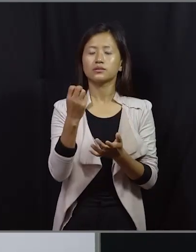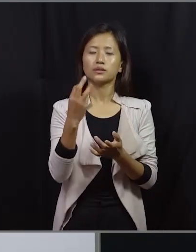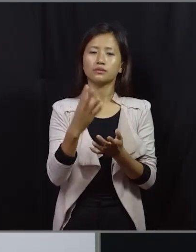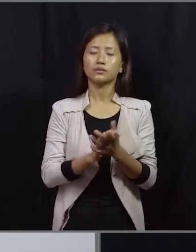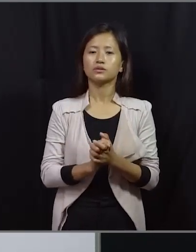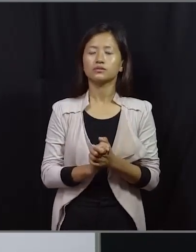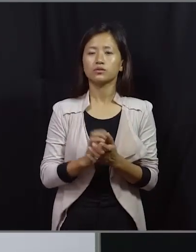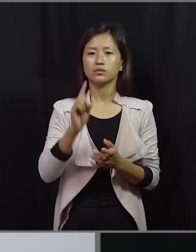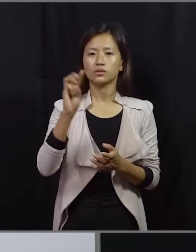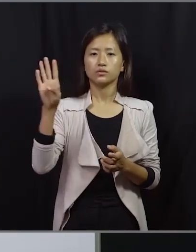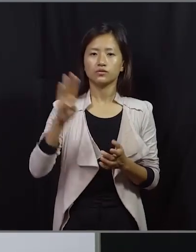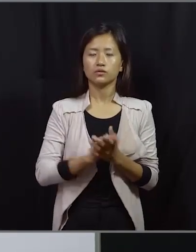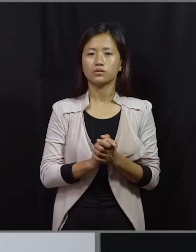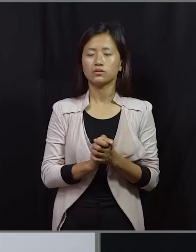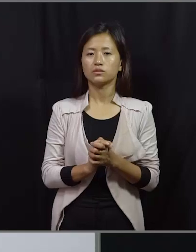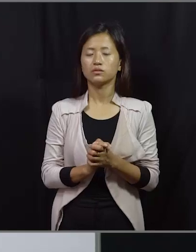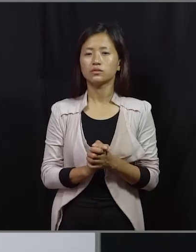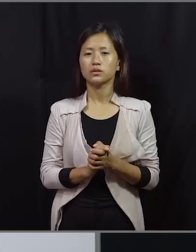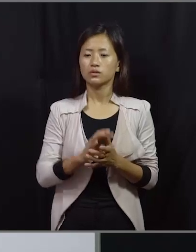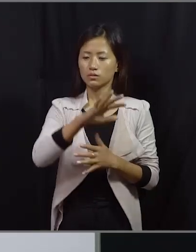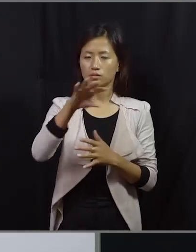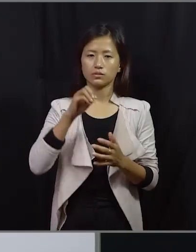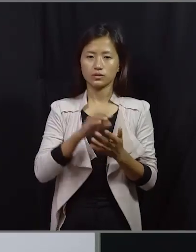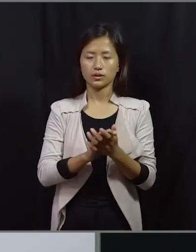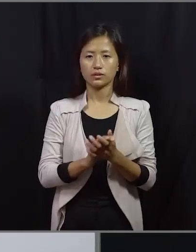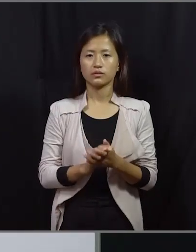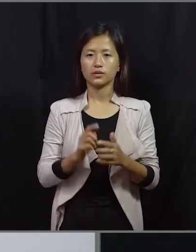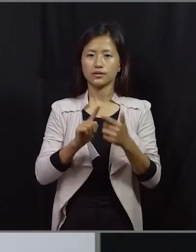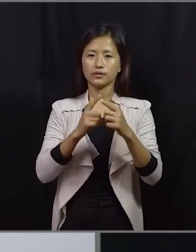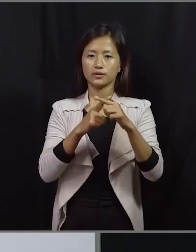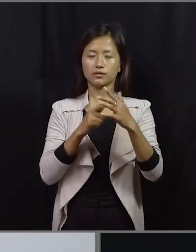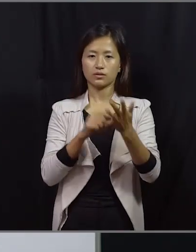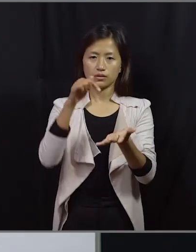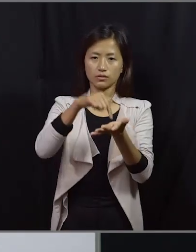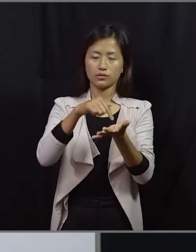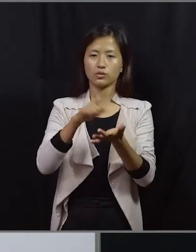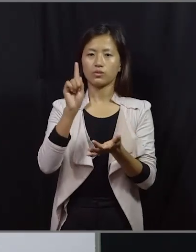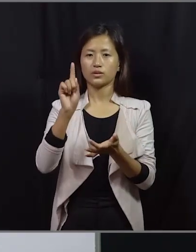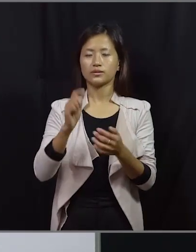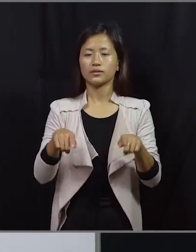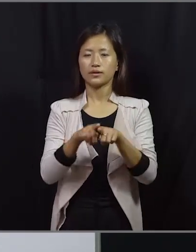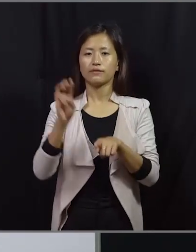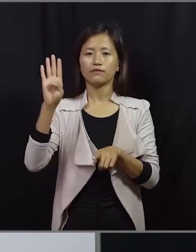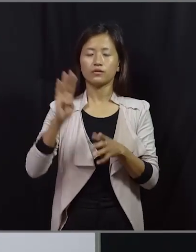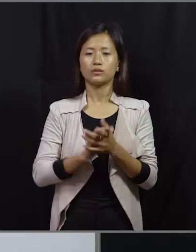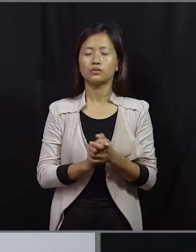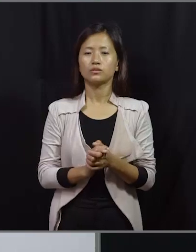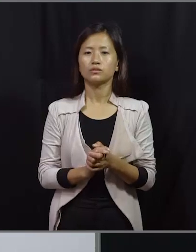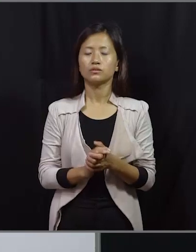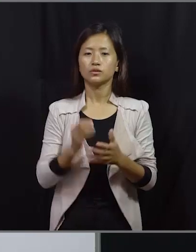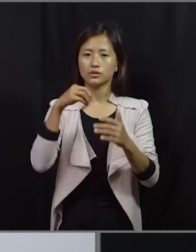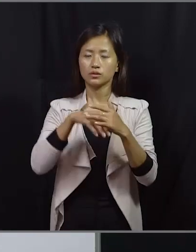4, whatever we have, all the real numbers we will take, including the extreme points 1 and 4. We will include 1 also. That